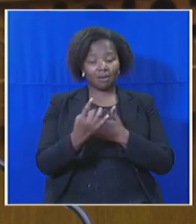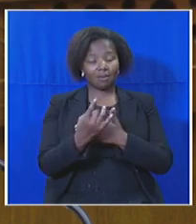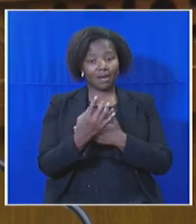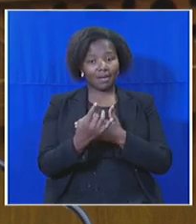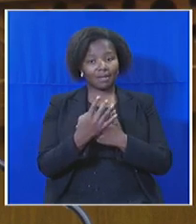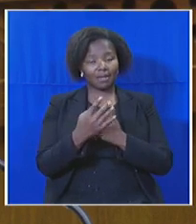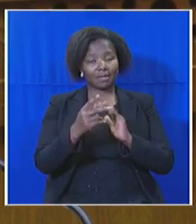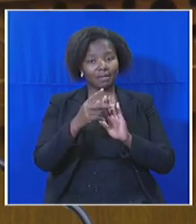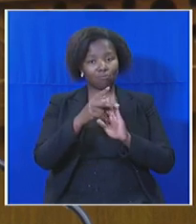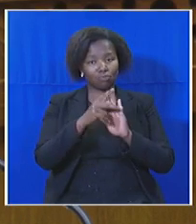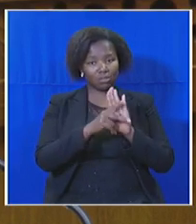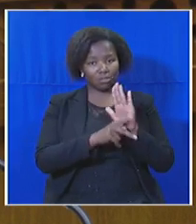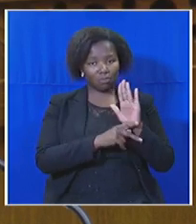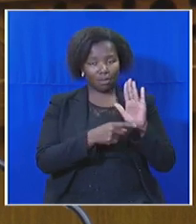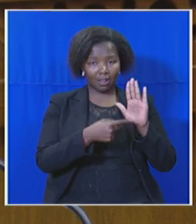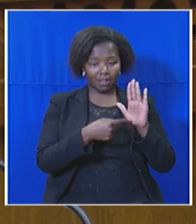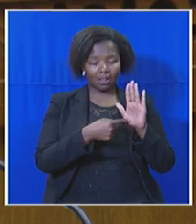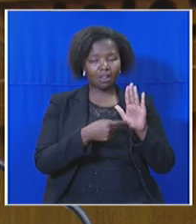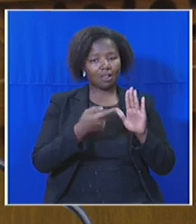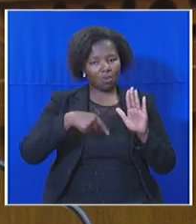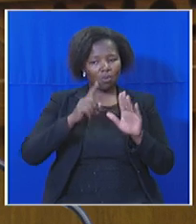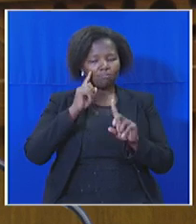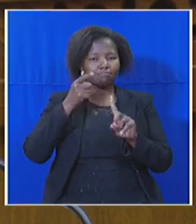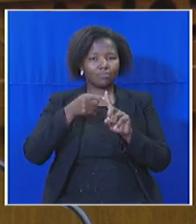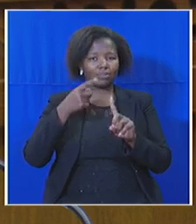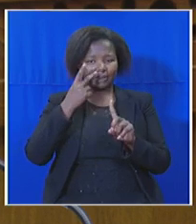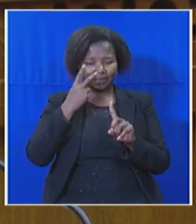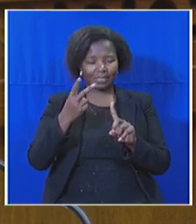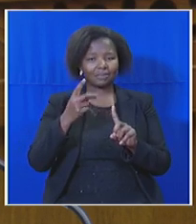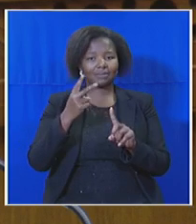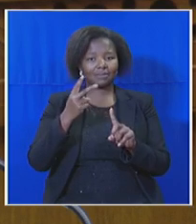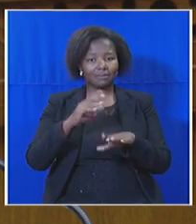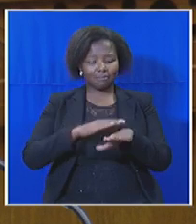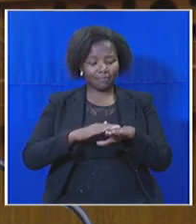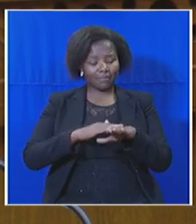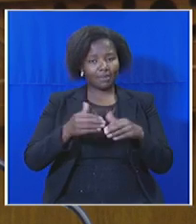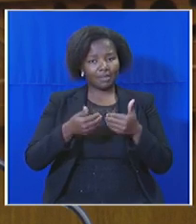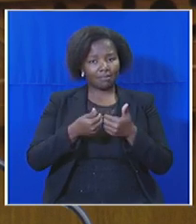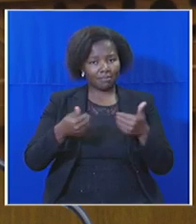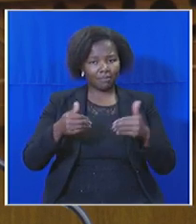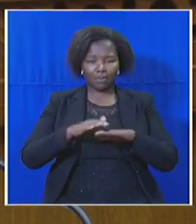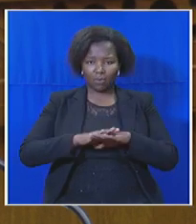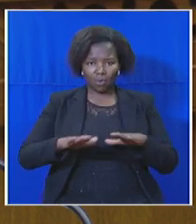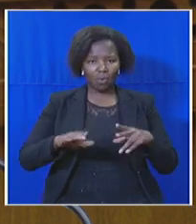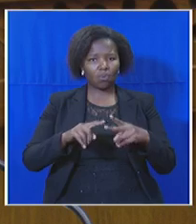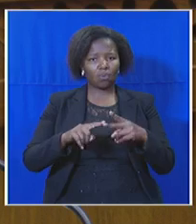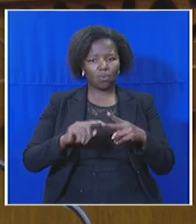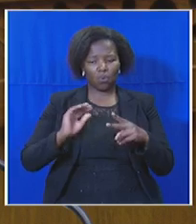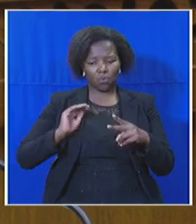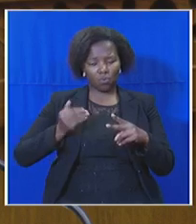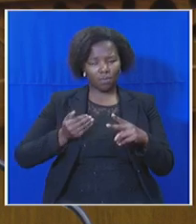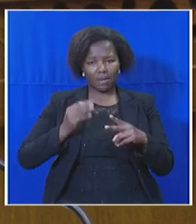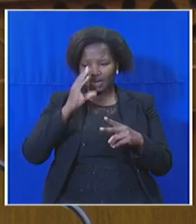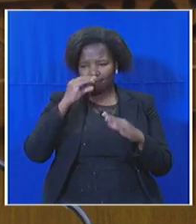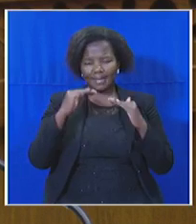move forward decisively to eradicate the legacy of racism, sexism, colonialism, and apartheid. This is the central